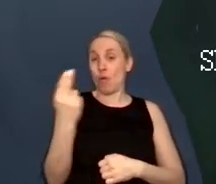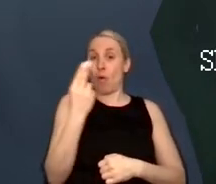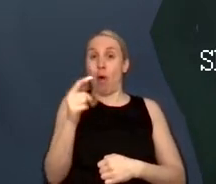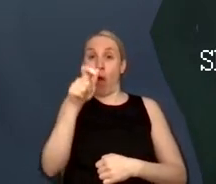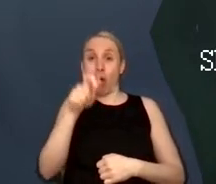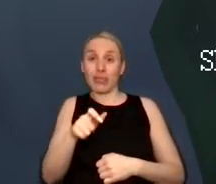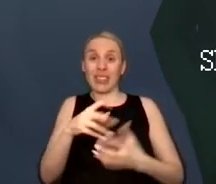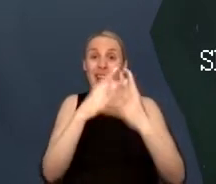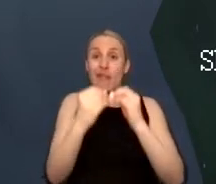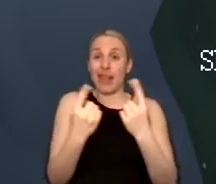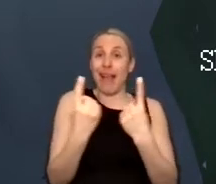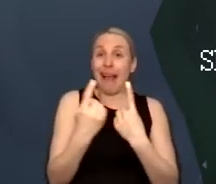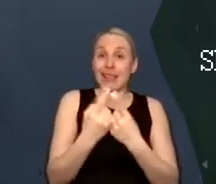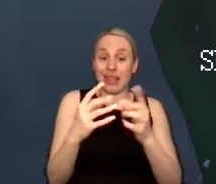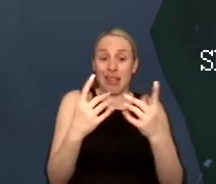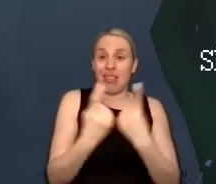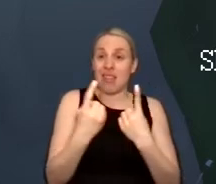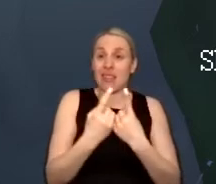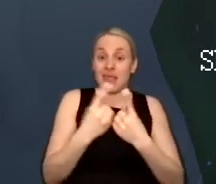assets at the beginning